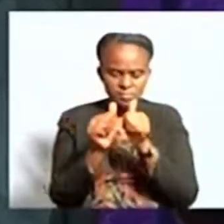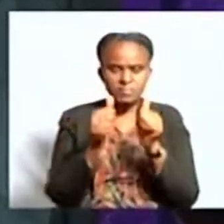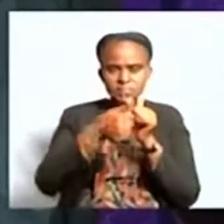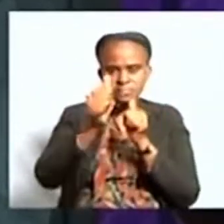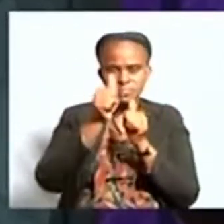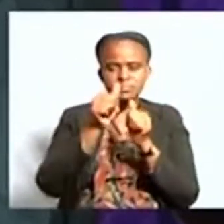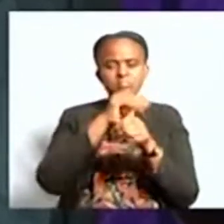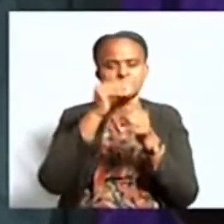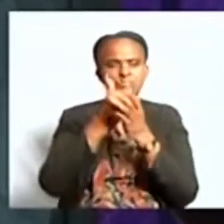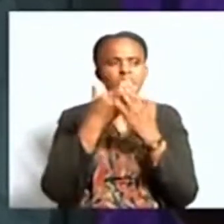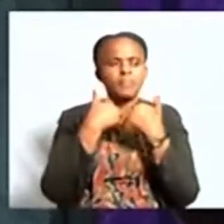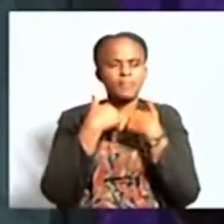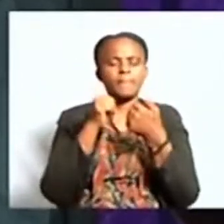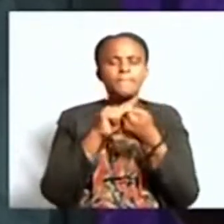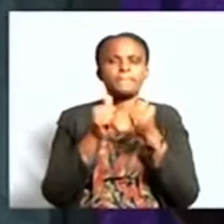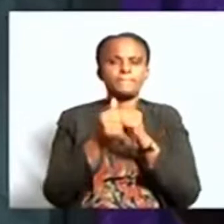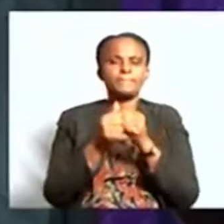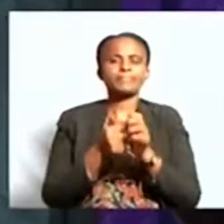themselves were affected.